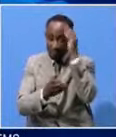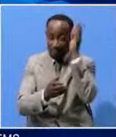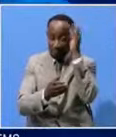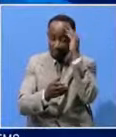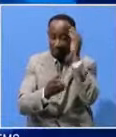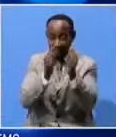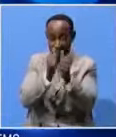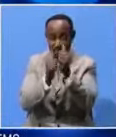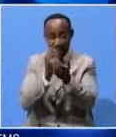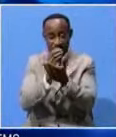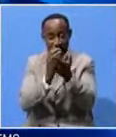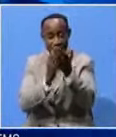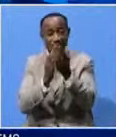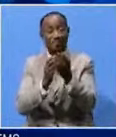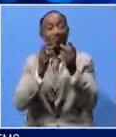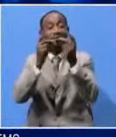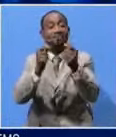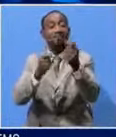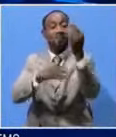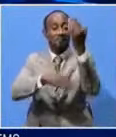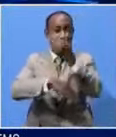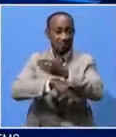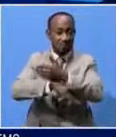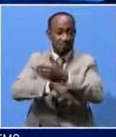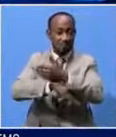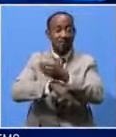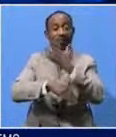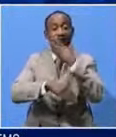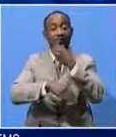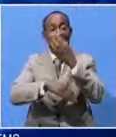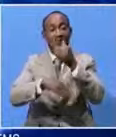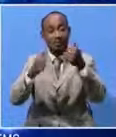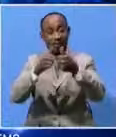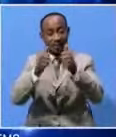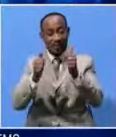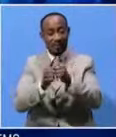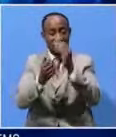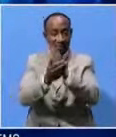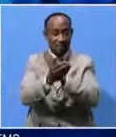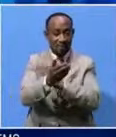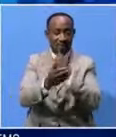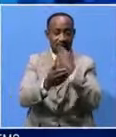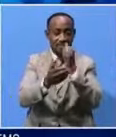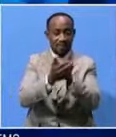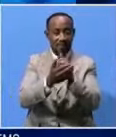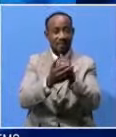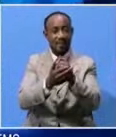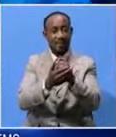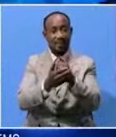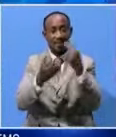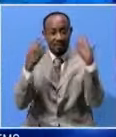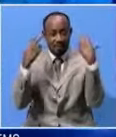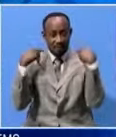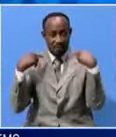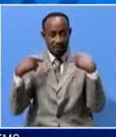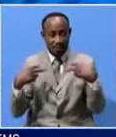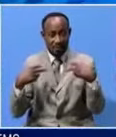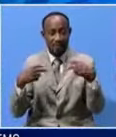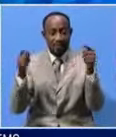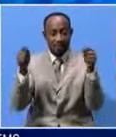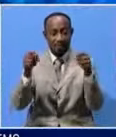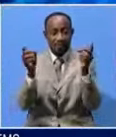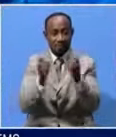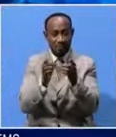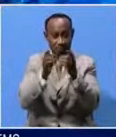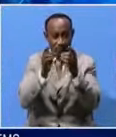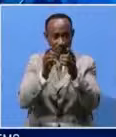intended to arrive at the border. And ZRA Commissioner General Dingani Banda say the customs-to-customs data exchange interface was developed to